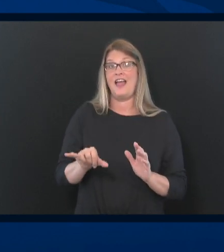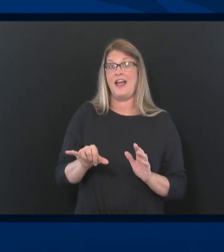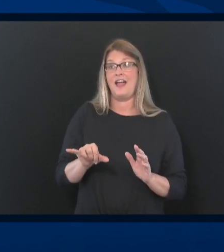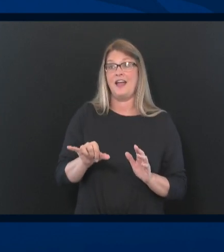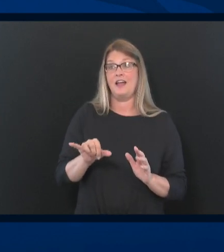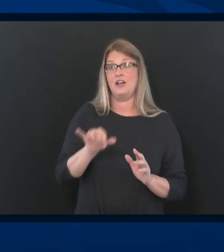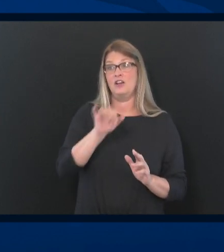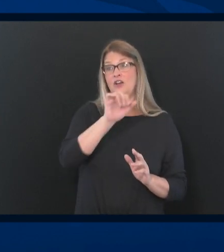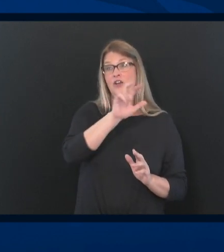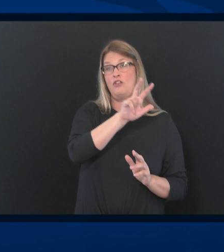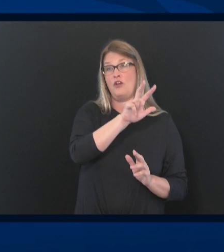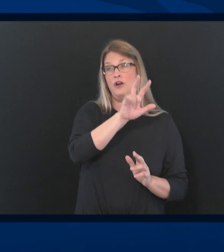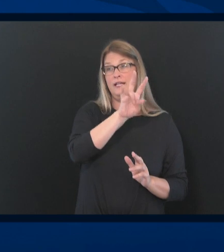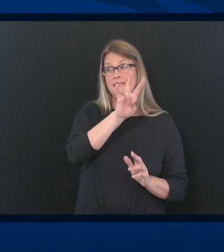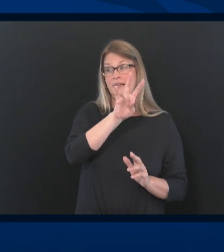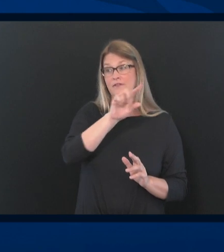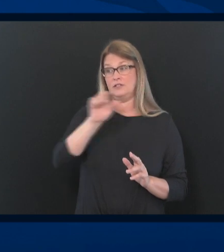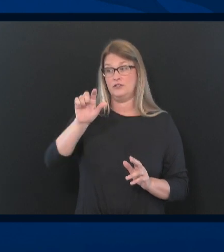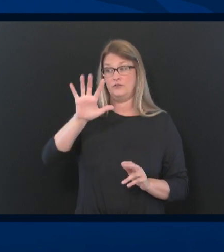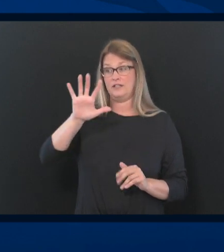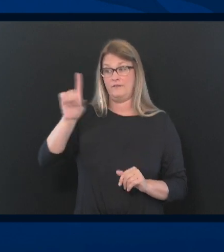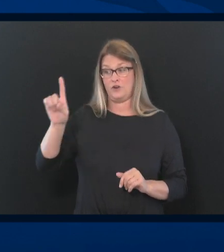to 51st, and that's